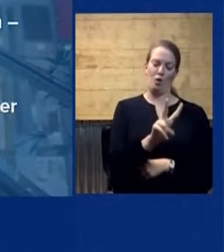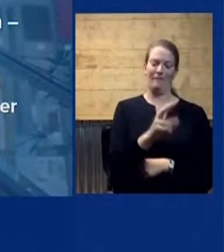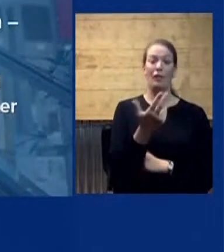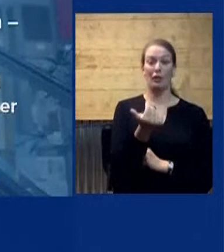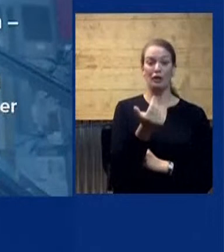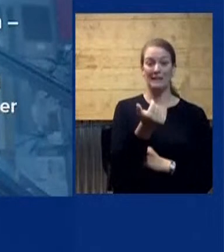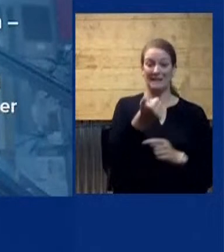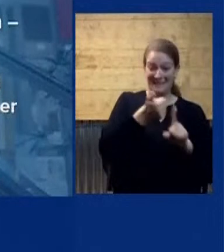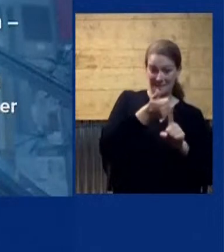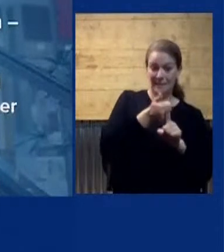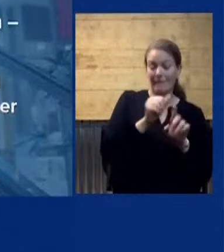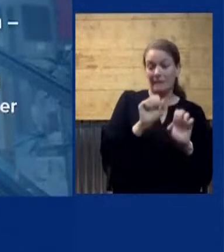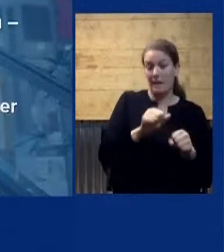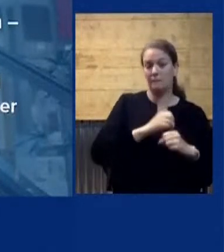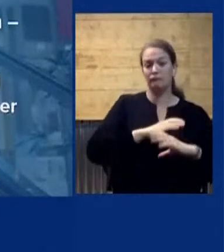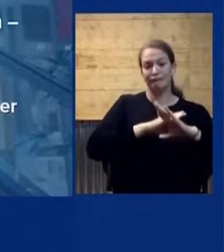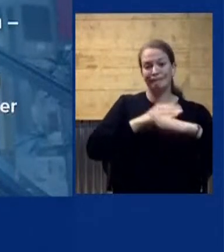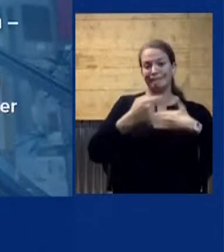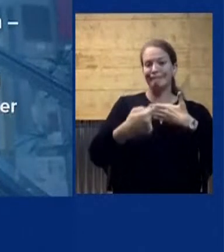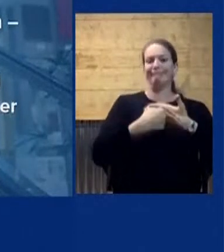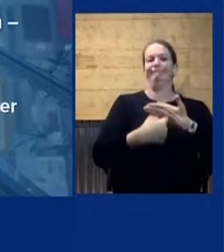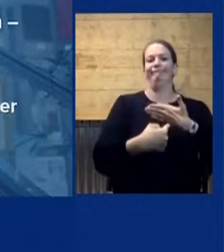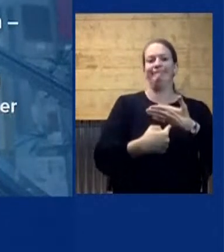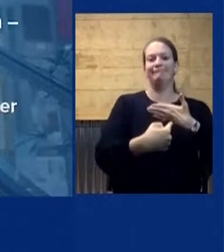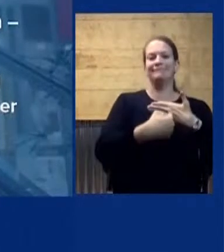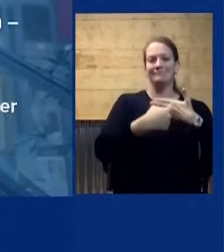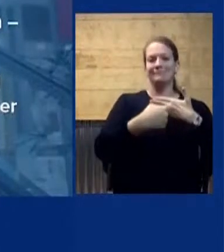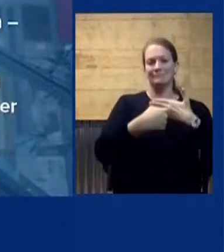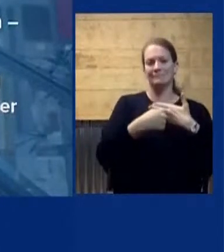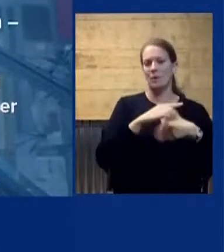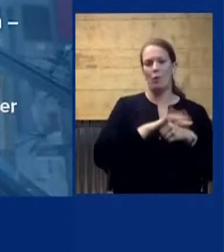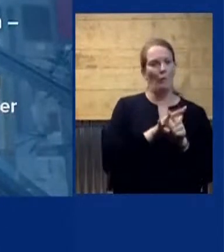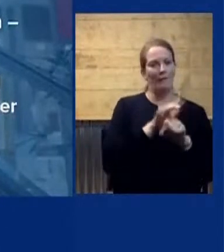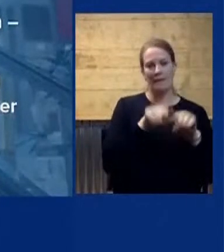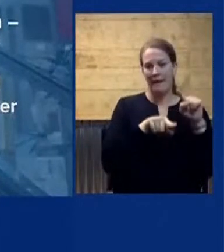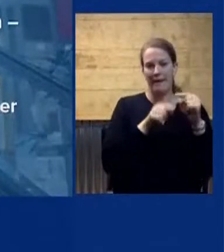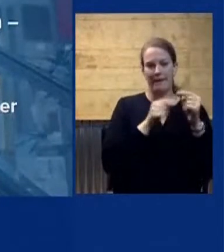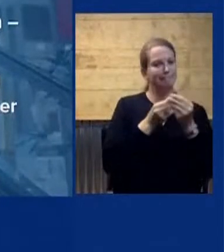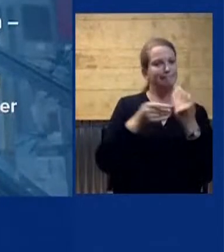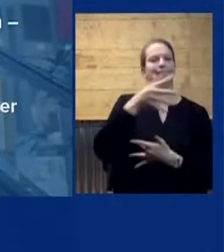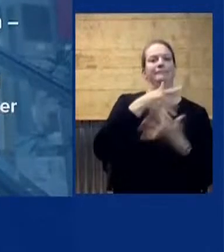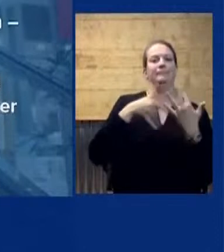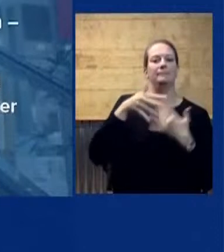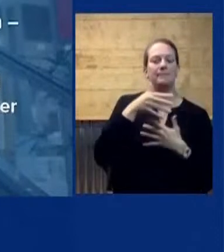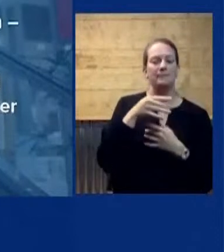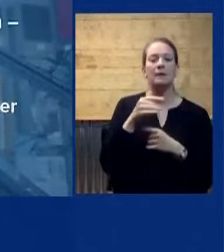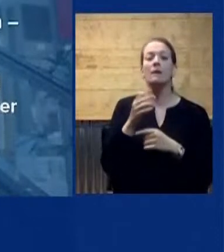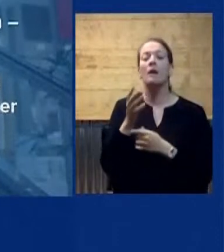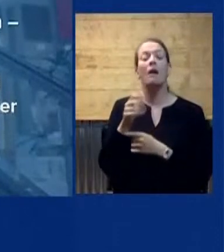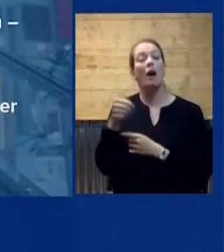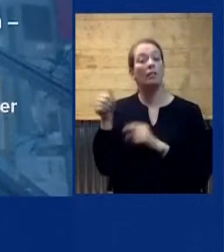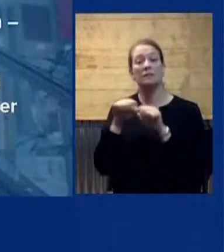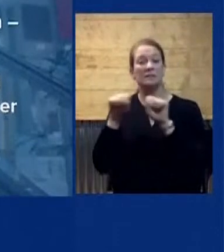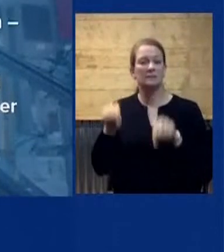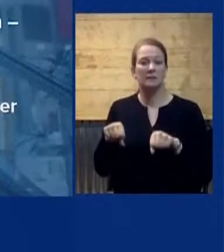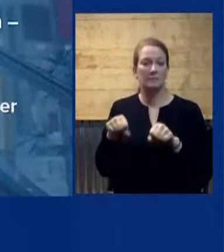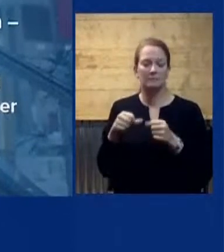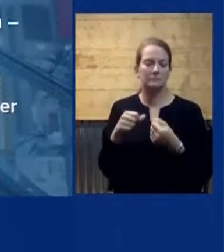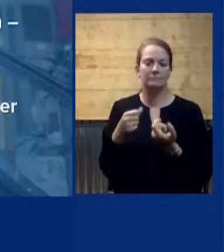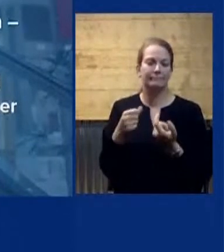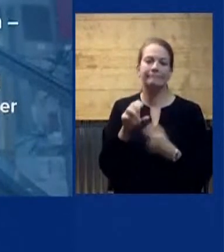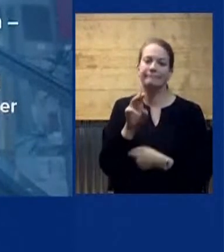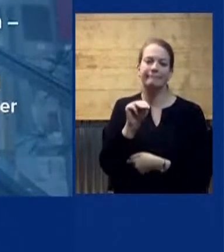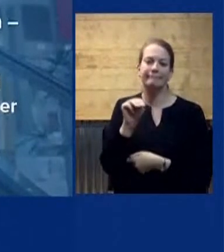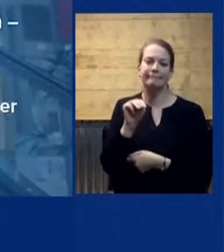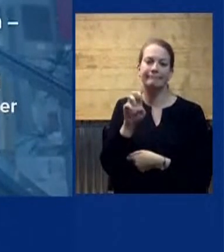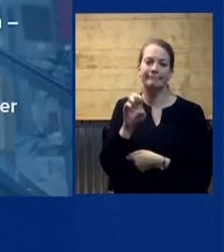Some systems can't take MERV 13, so it's either 13, 12, or 11. But